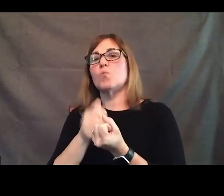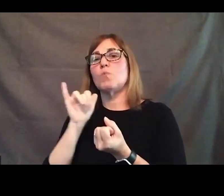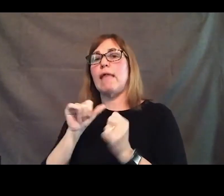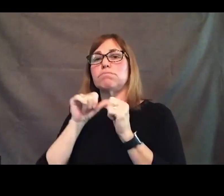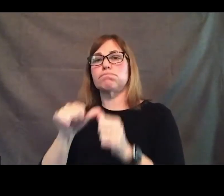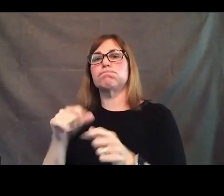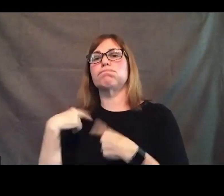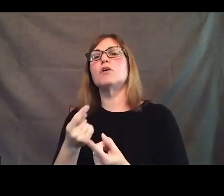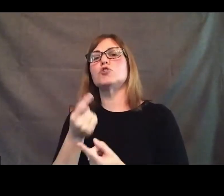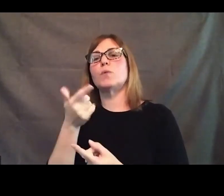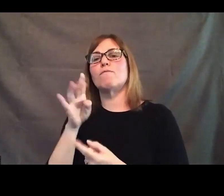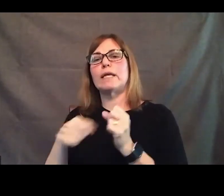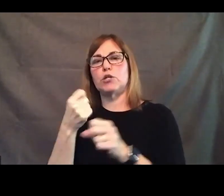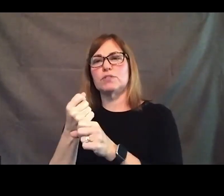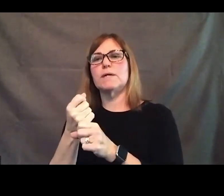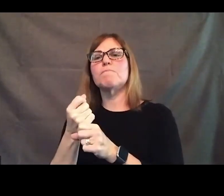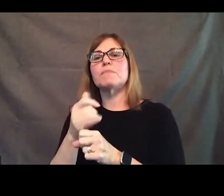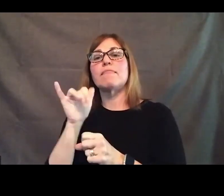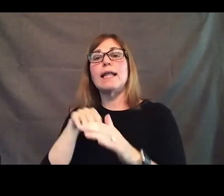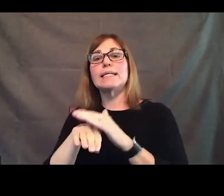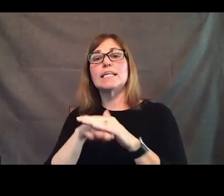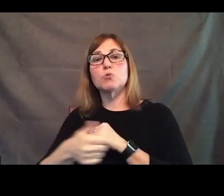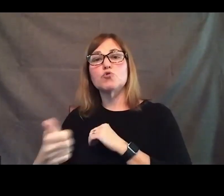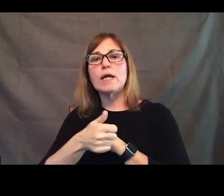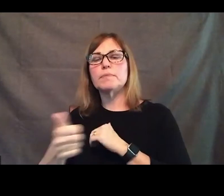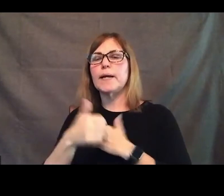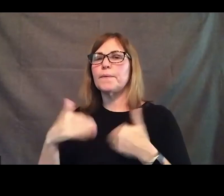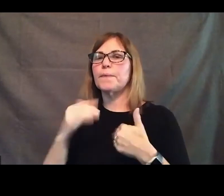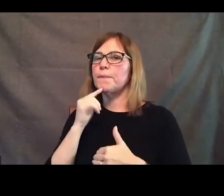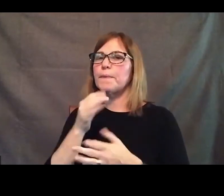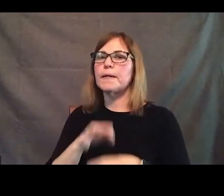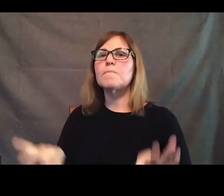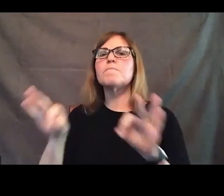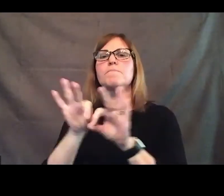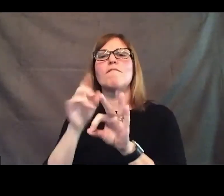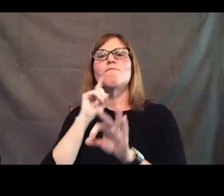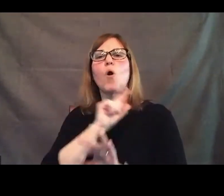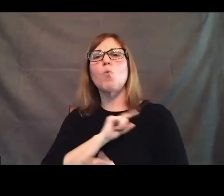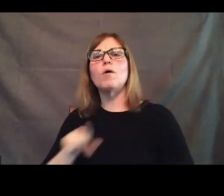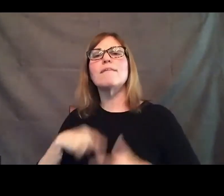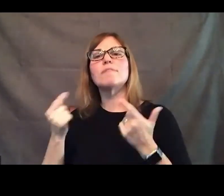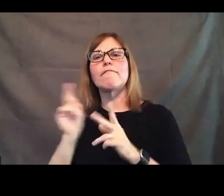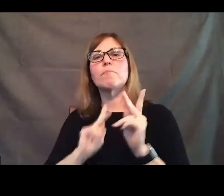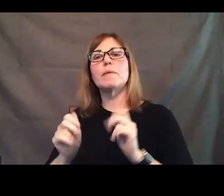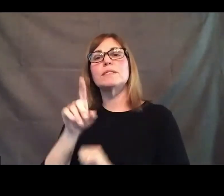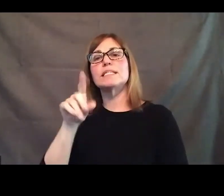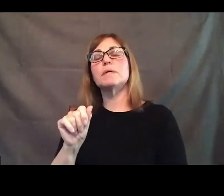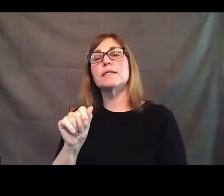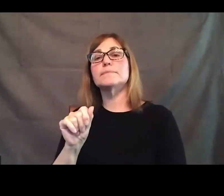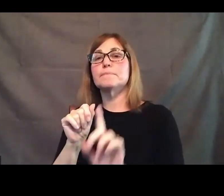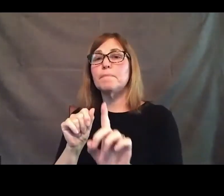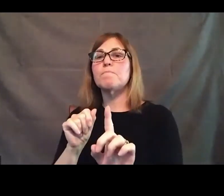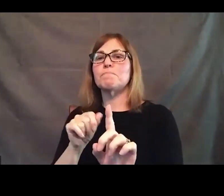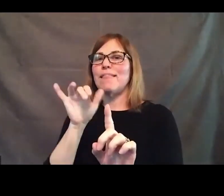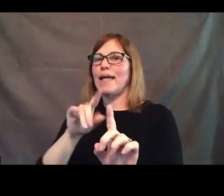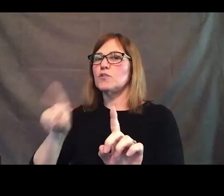years. Accessible transportation is critical to the quality of life of individuals with disabilities. However, that is only